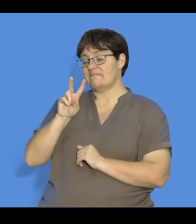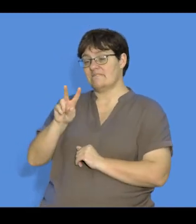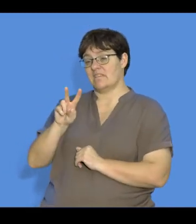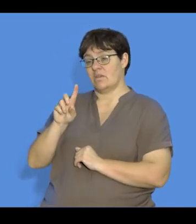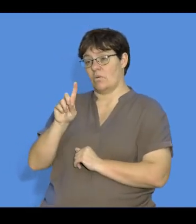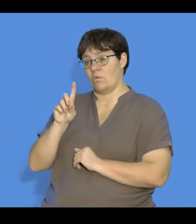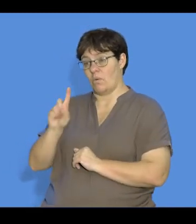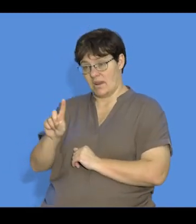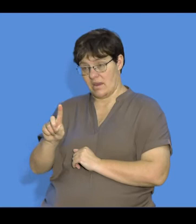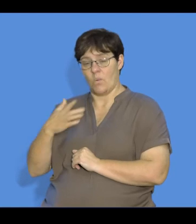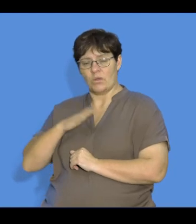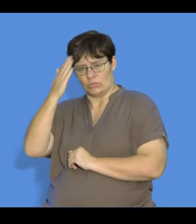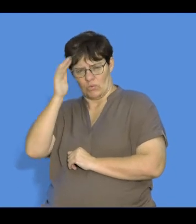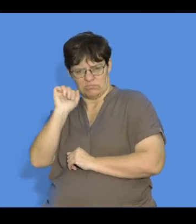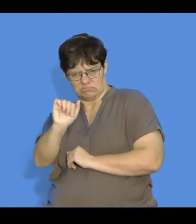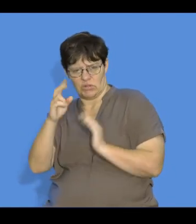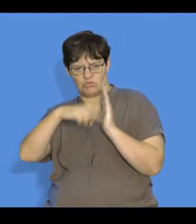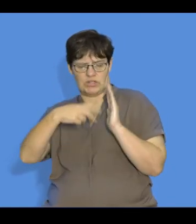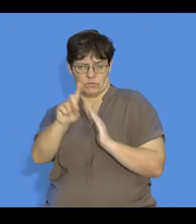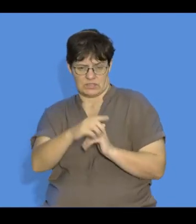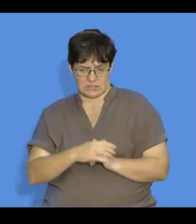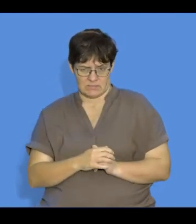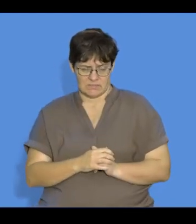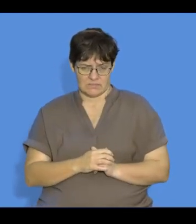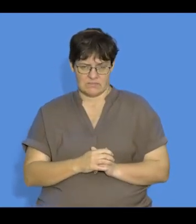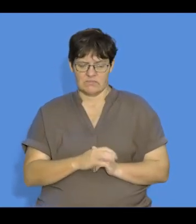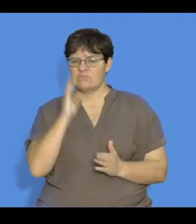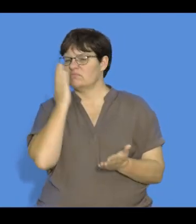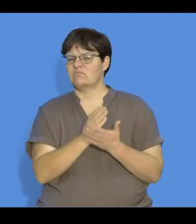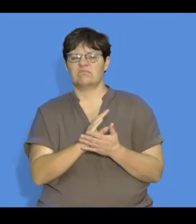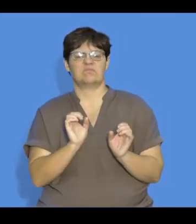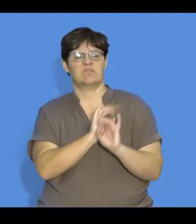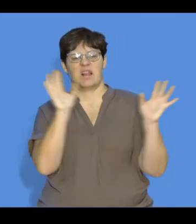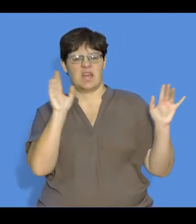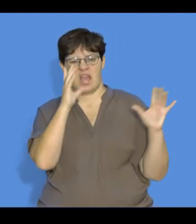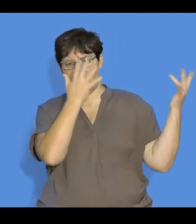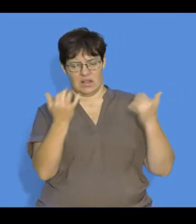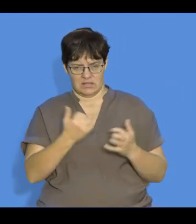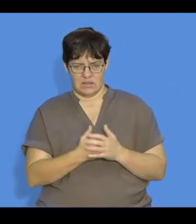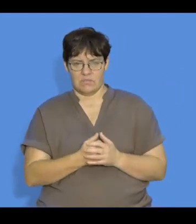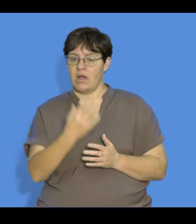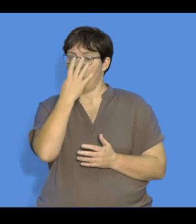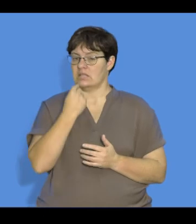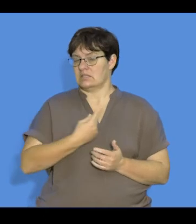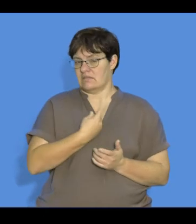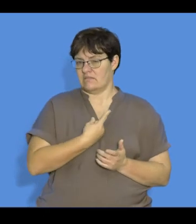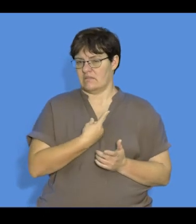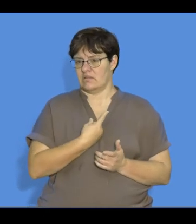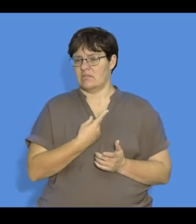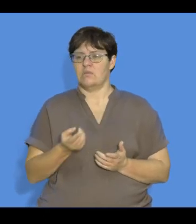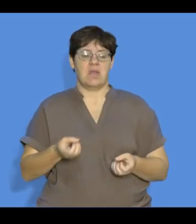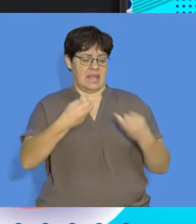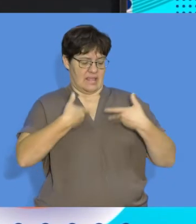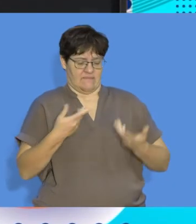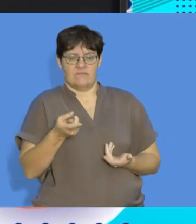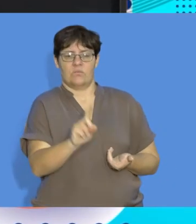voltmeter V1. Right. So this is a straightforward and routine calculation. We need to ask ourselves, what exactly are we